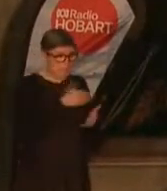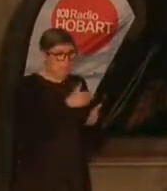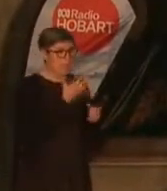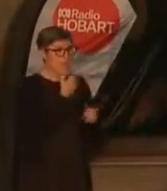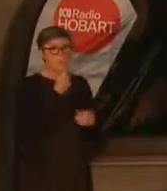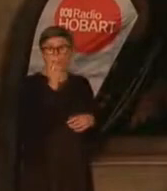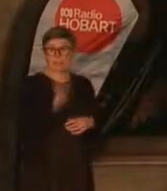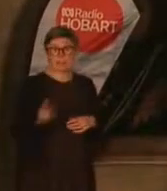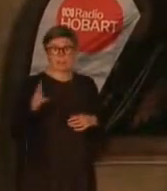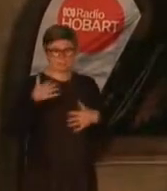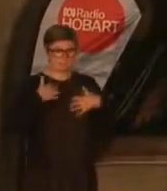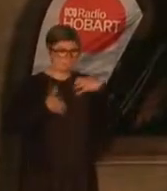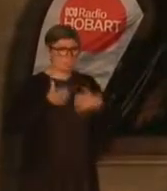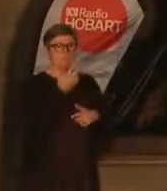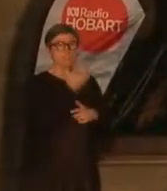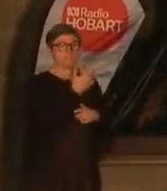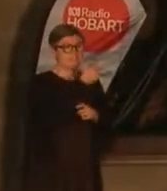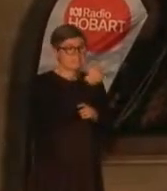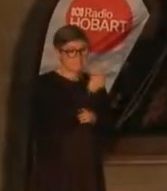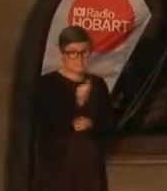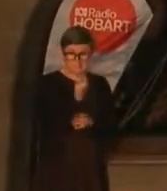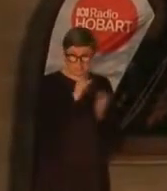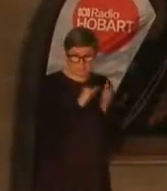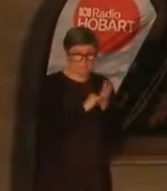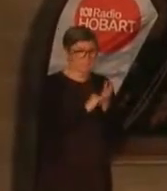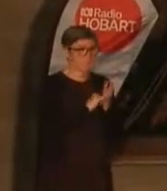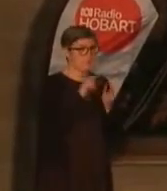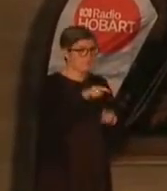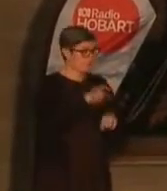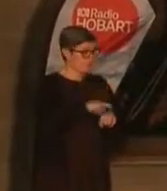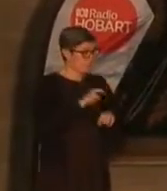science in the 1960s in the development of